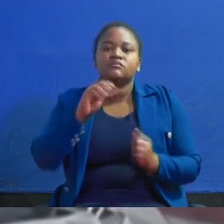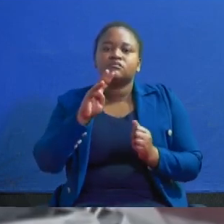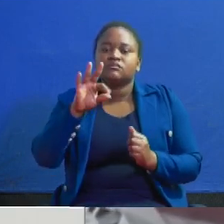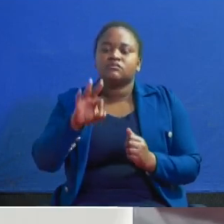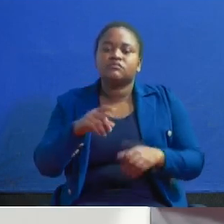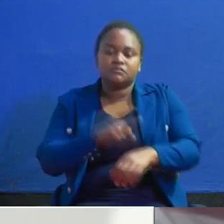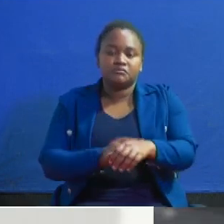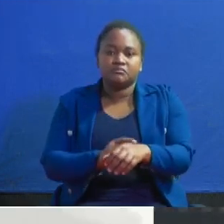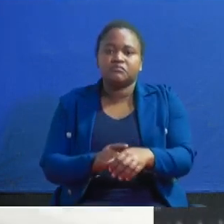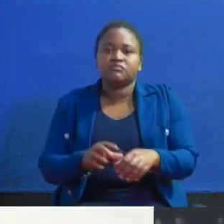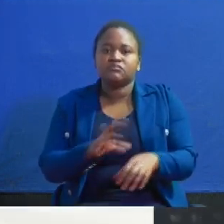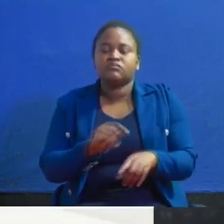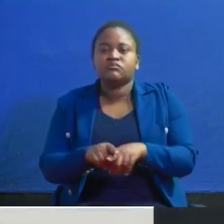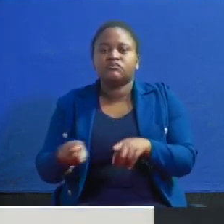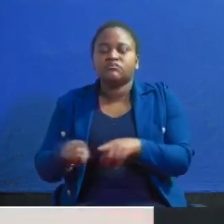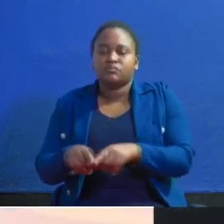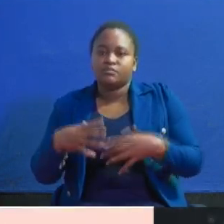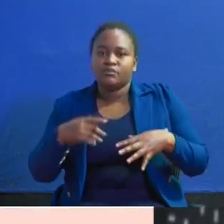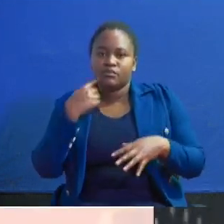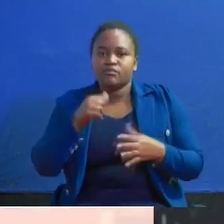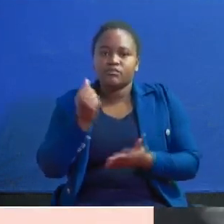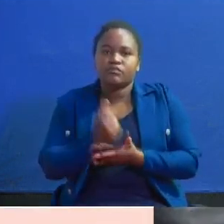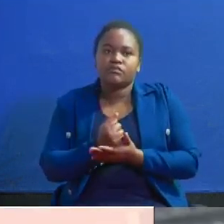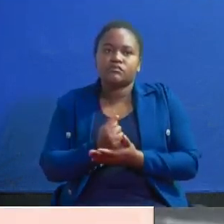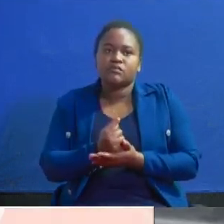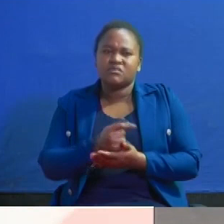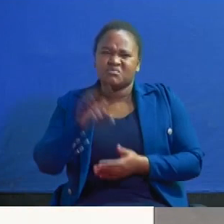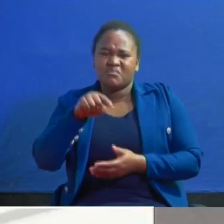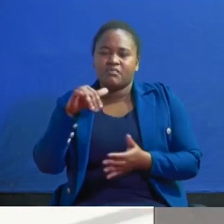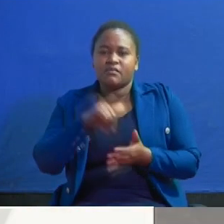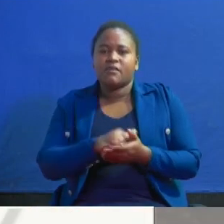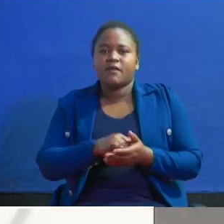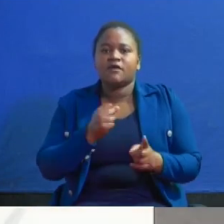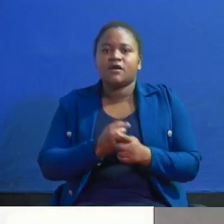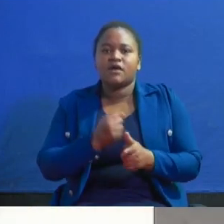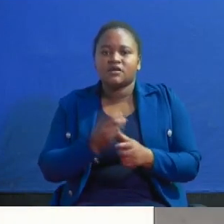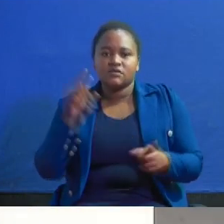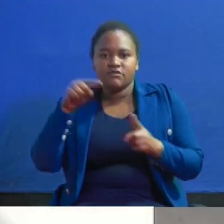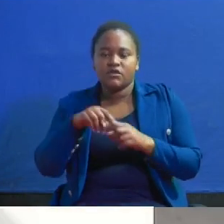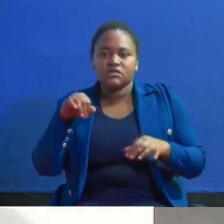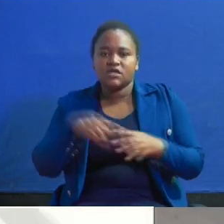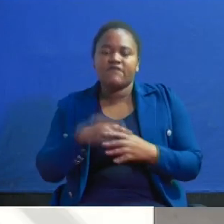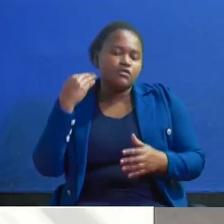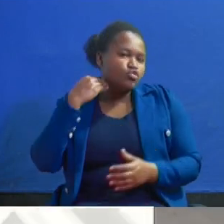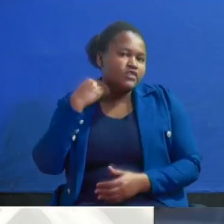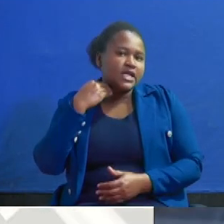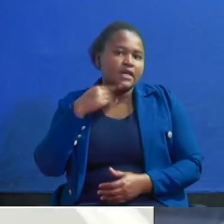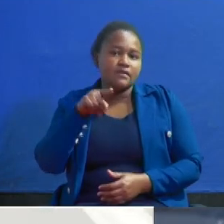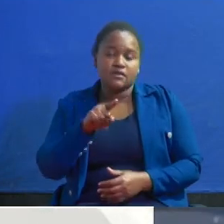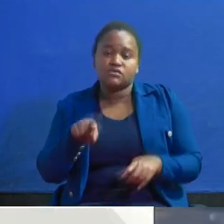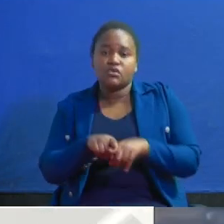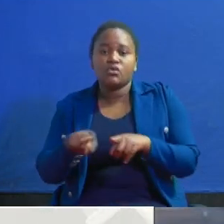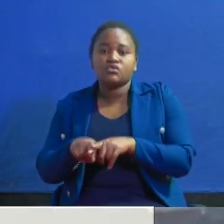injuries. The Ukrainian Prosecutor General's office has condemned the attack as a targeted act of terror. This